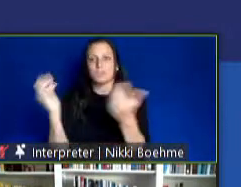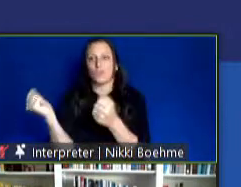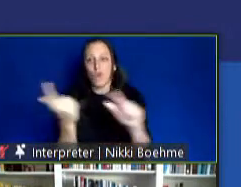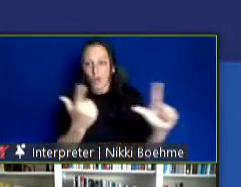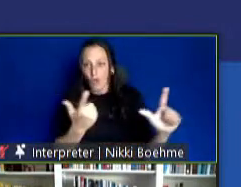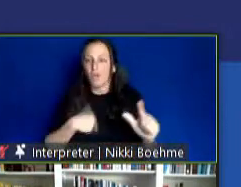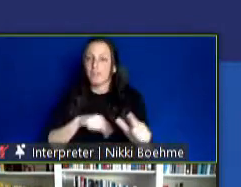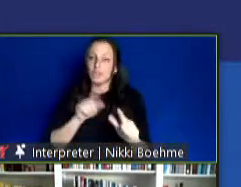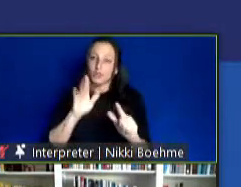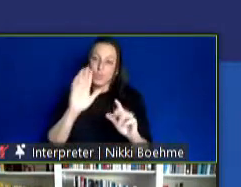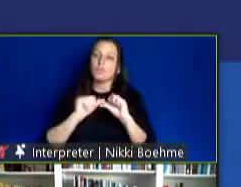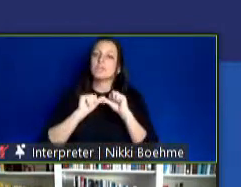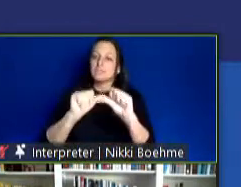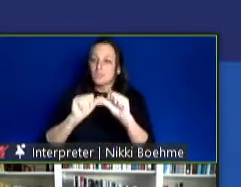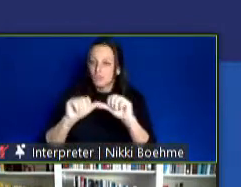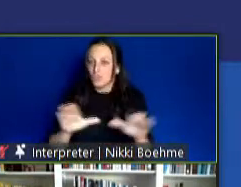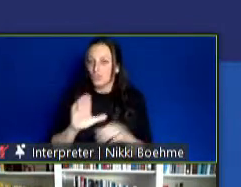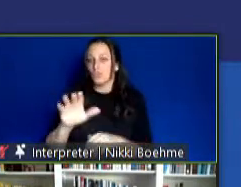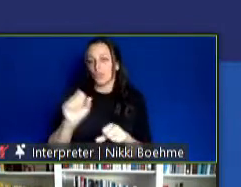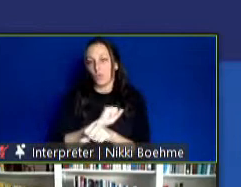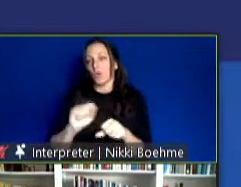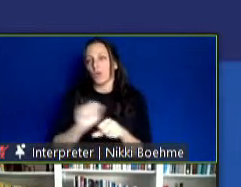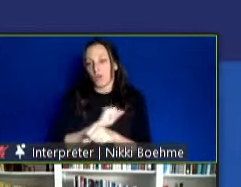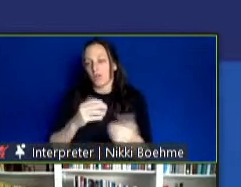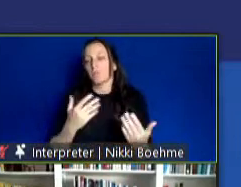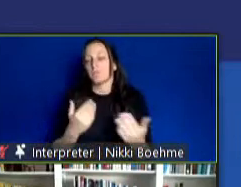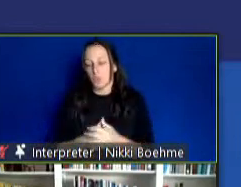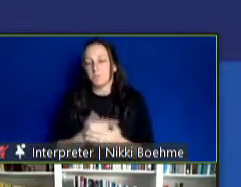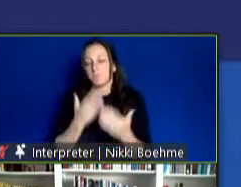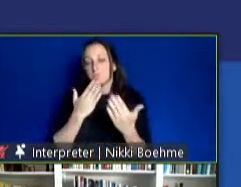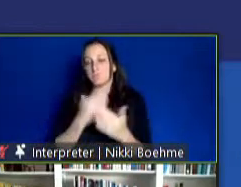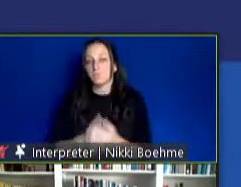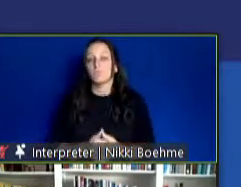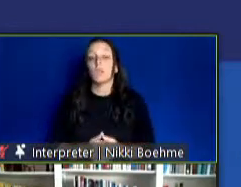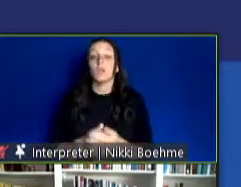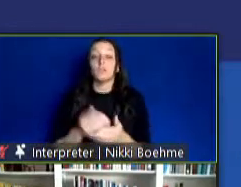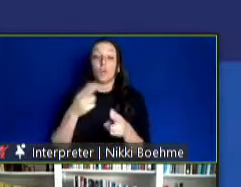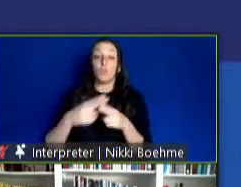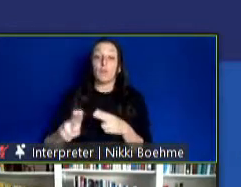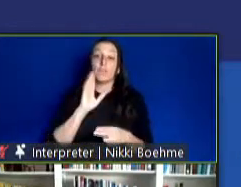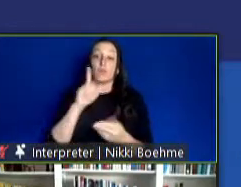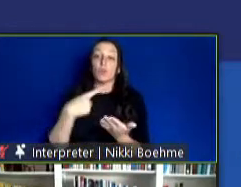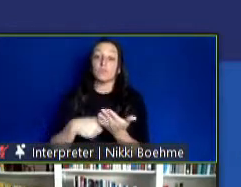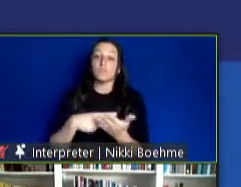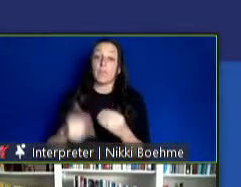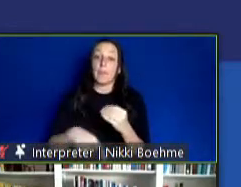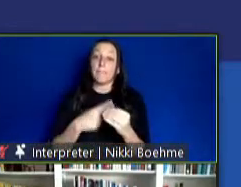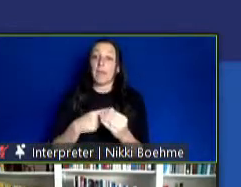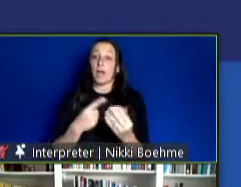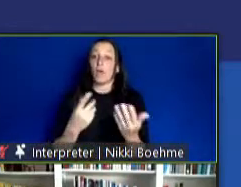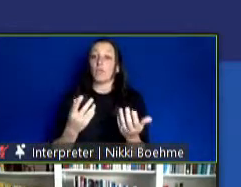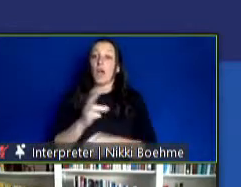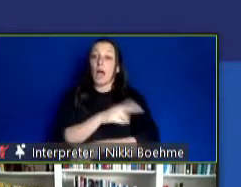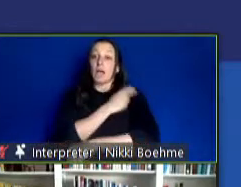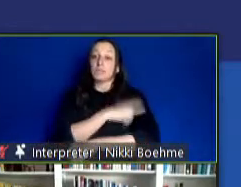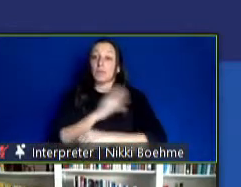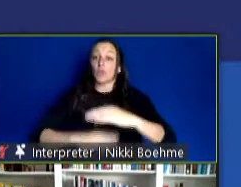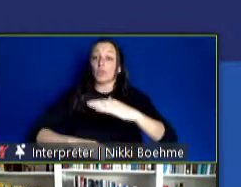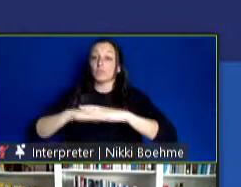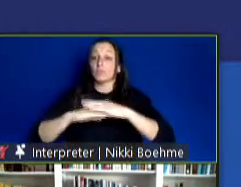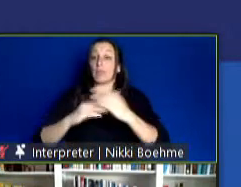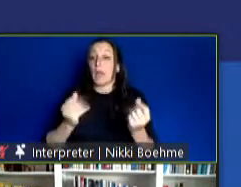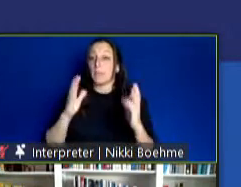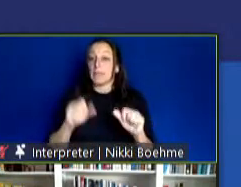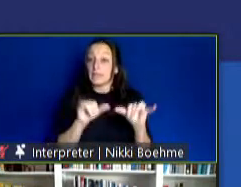weeks and the coming months. So I want to talk briefly today about hospital capacity. It's not a conversation